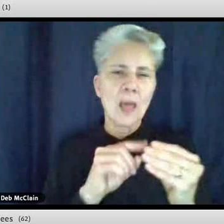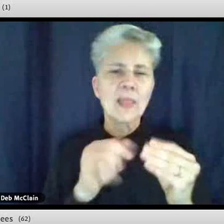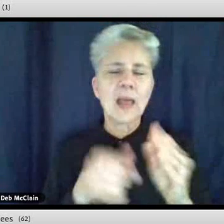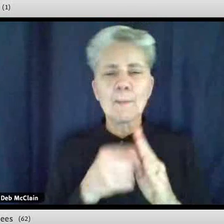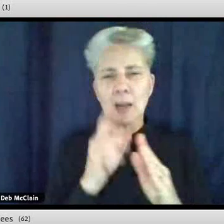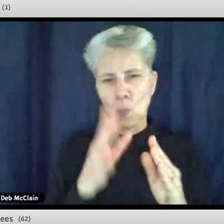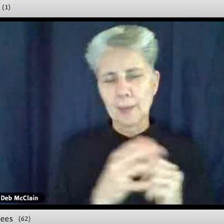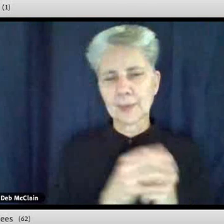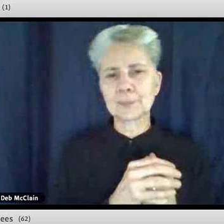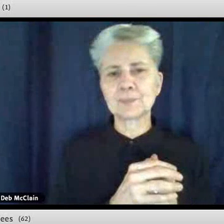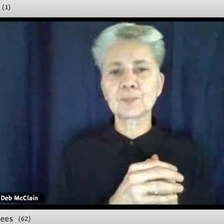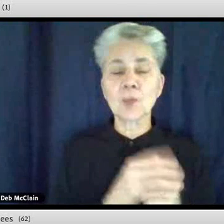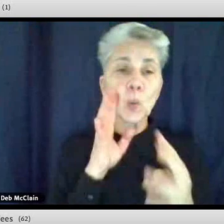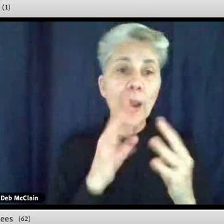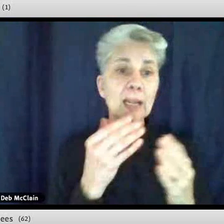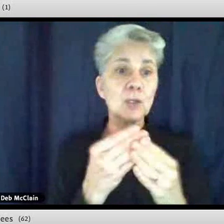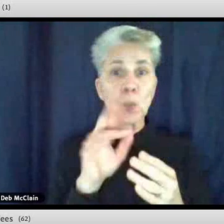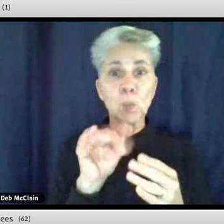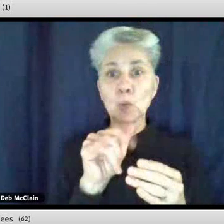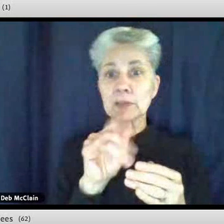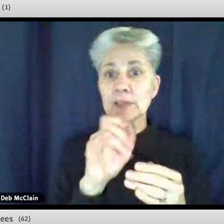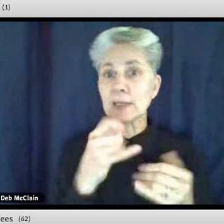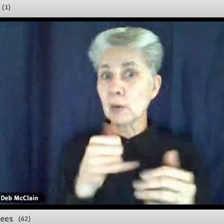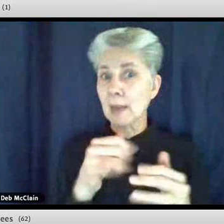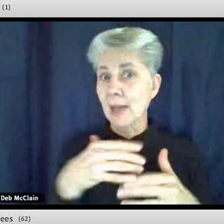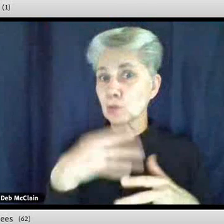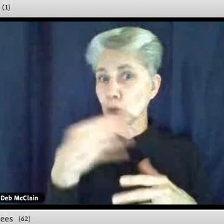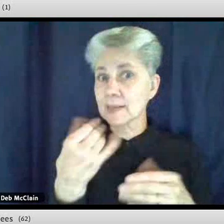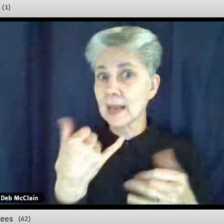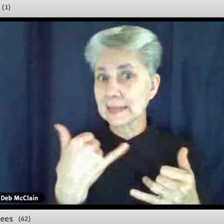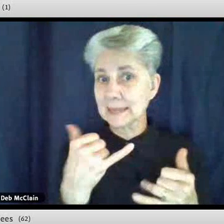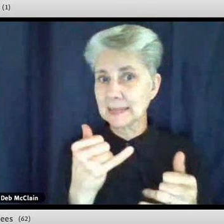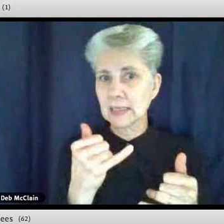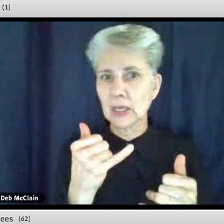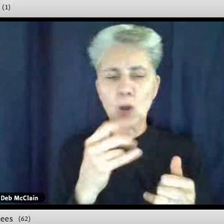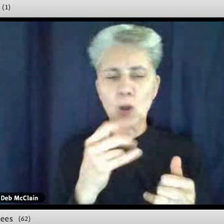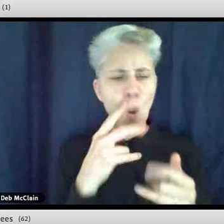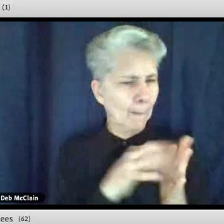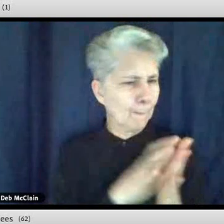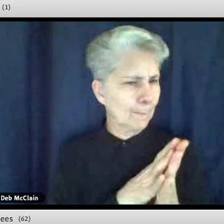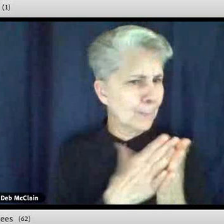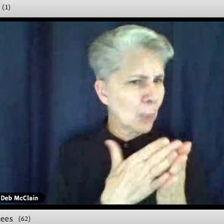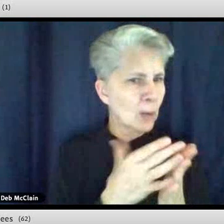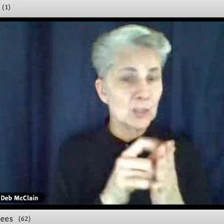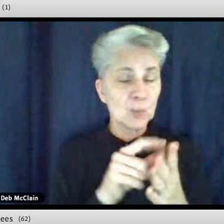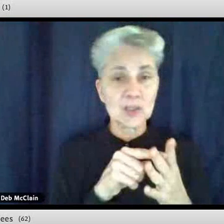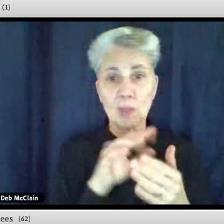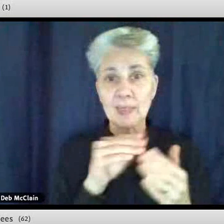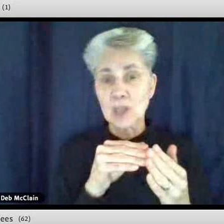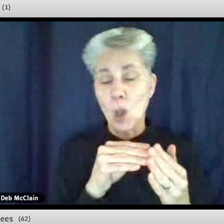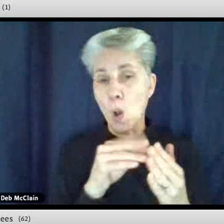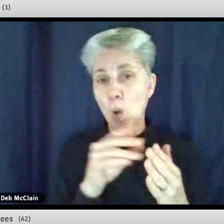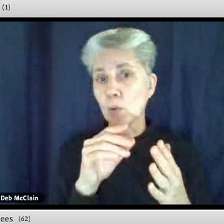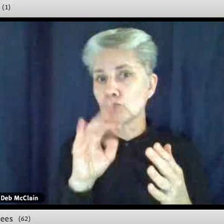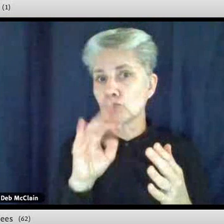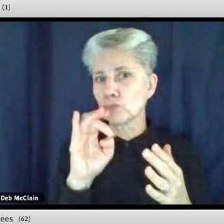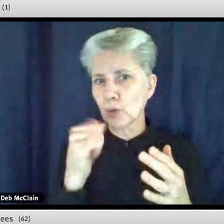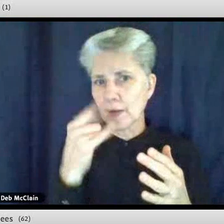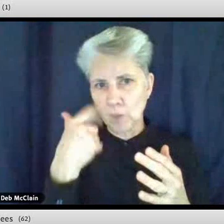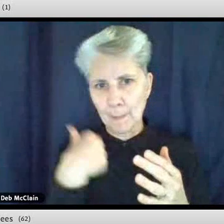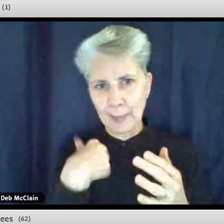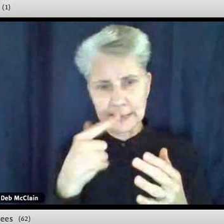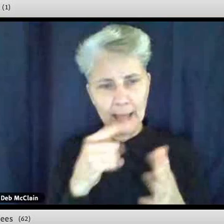can look at the news. I can evaluate it. We'll talk a little bit more about that in a minute. Create a new routine. You're still allowed to go outside. Get